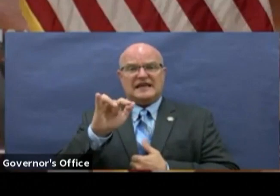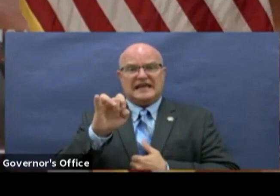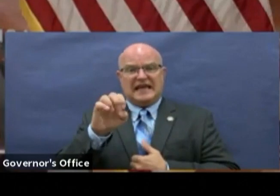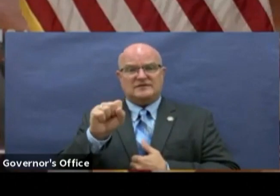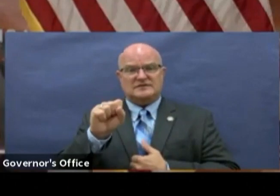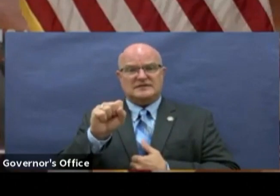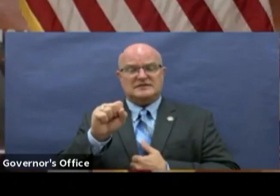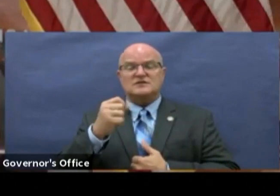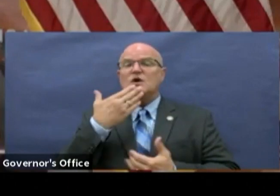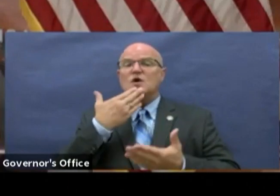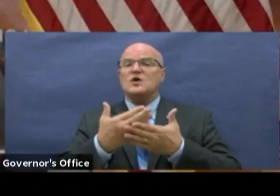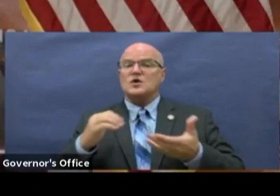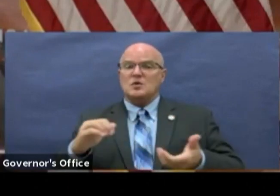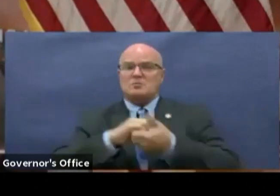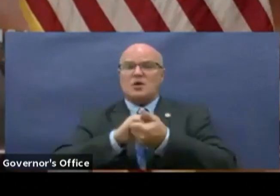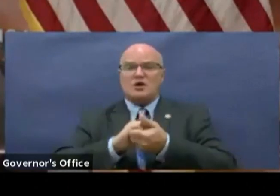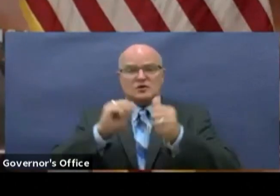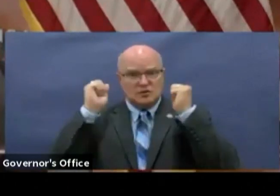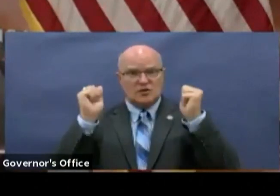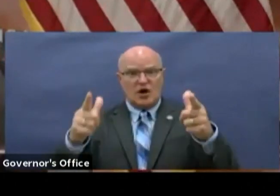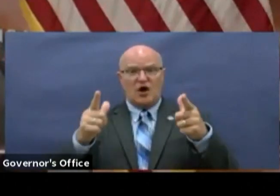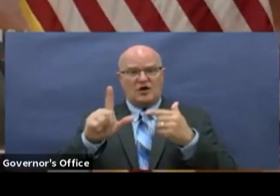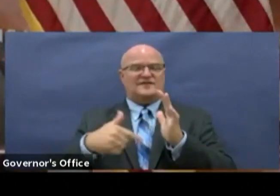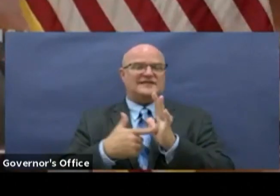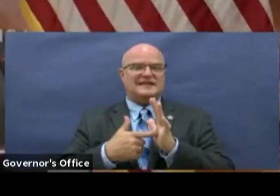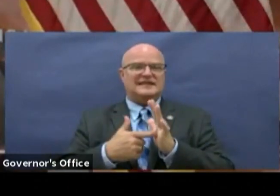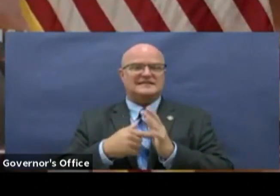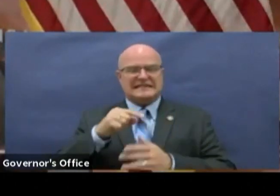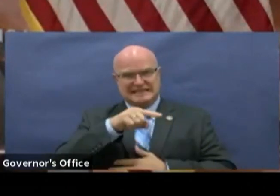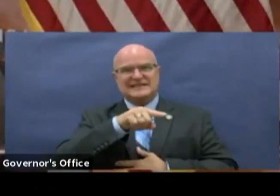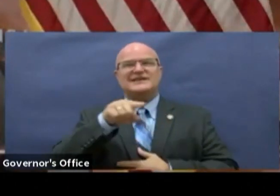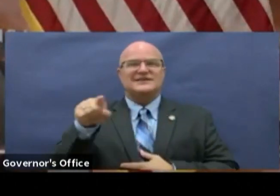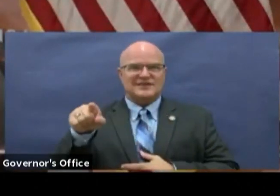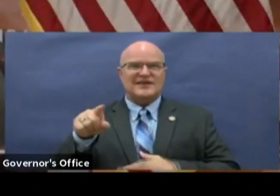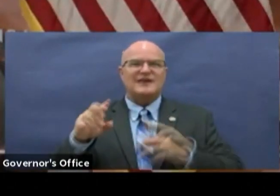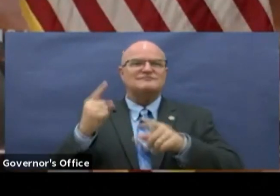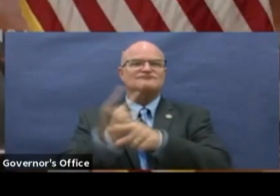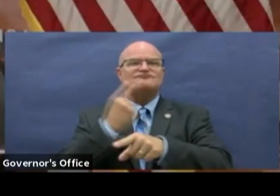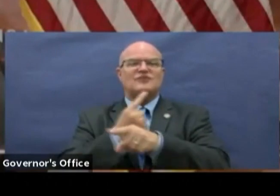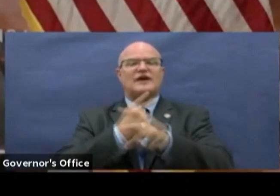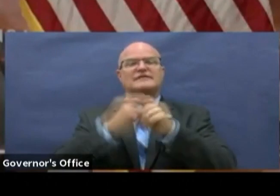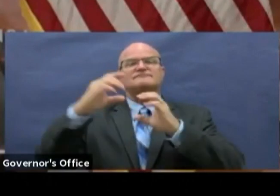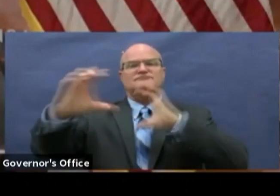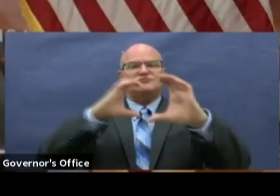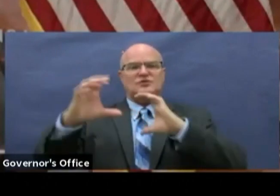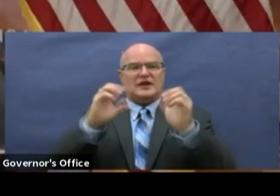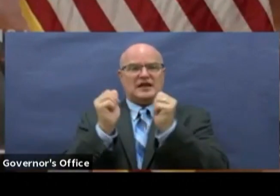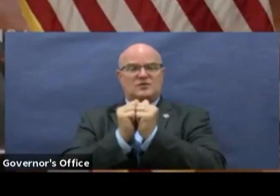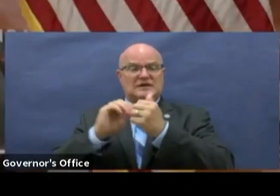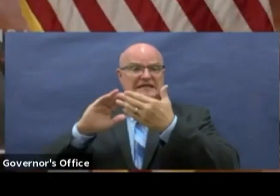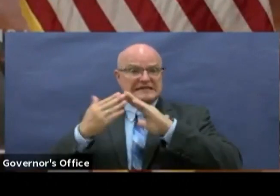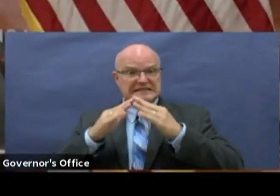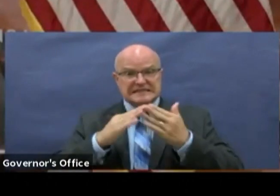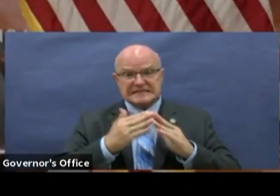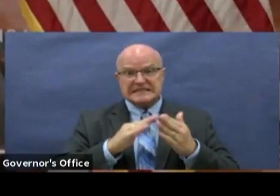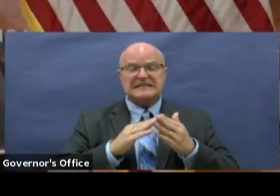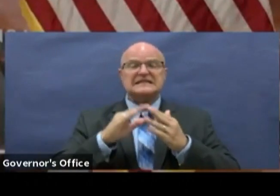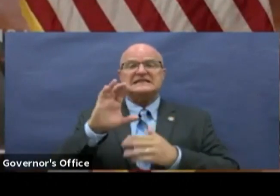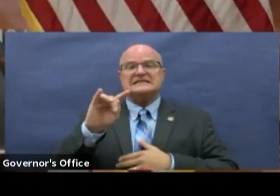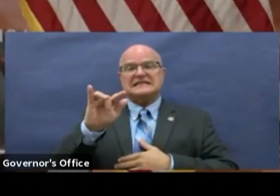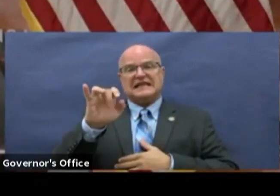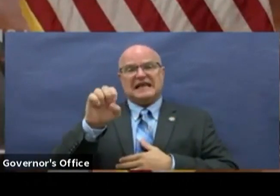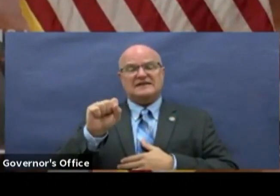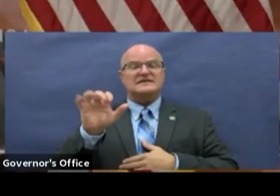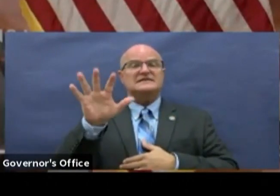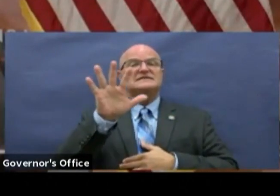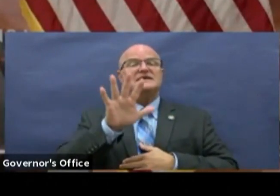been a great partner in all of this. And so they are regularly communicating with cities and counties